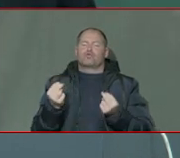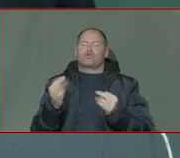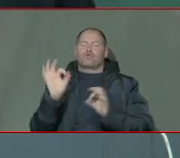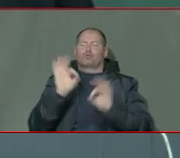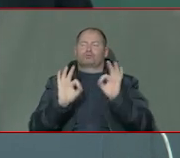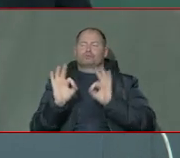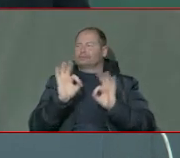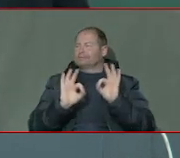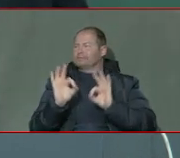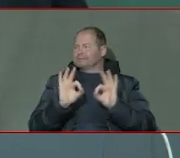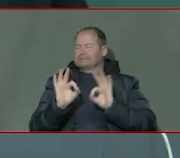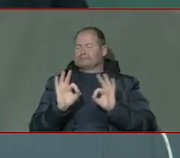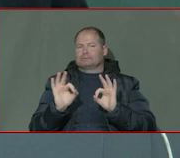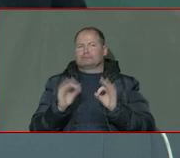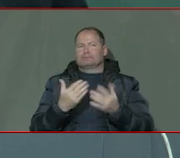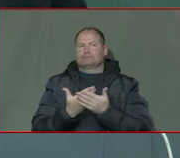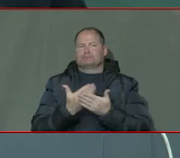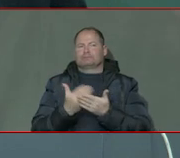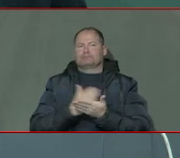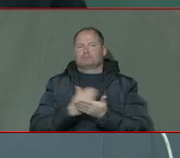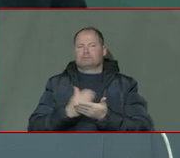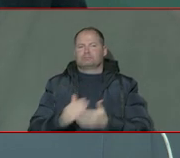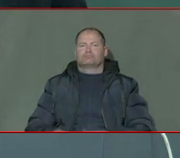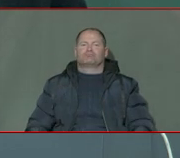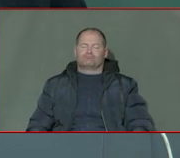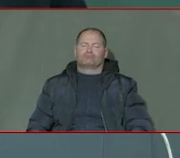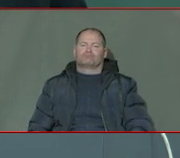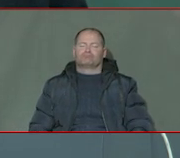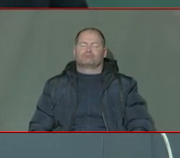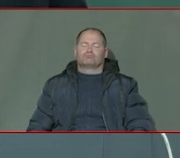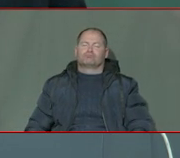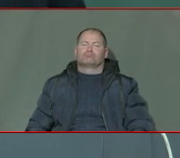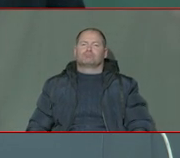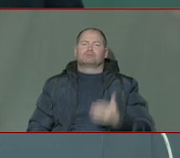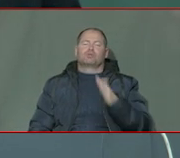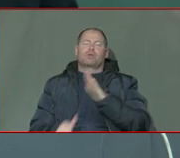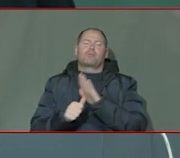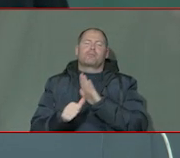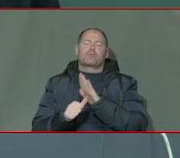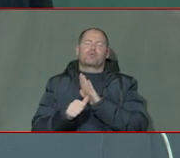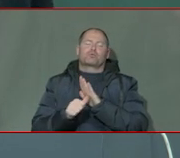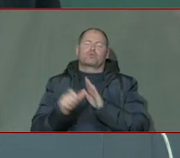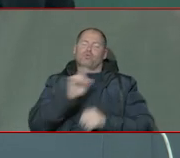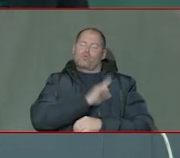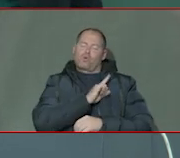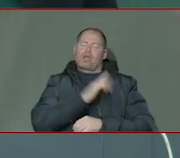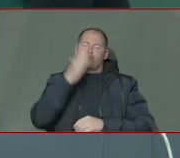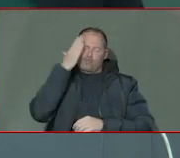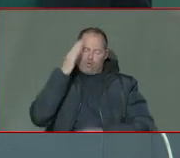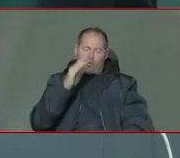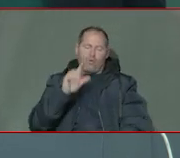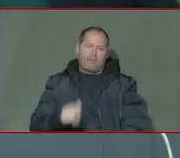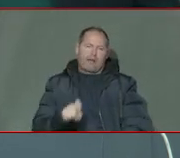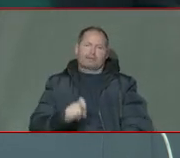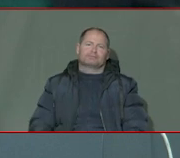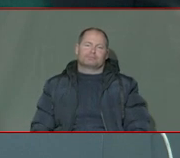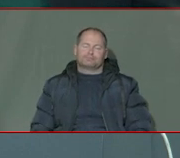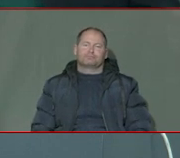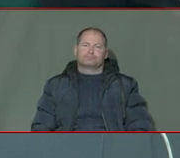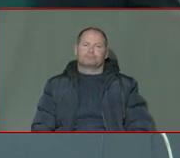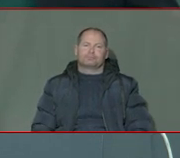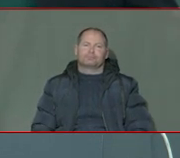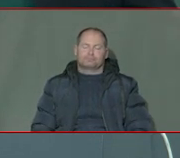cell division. So let us know the importance of DNA replication. Moving forward